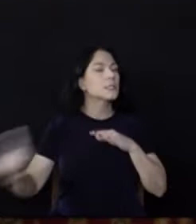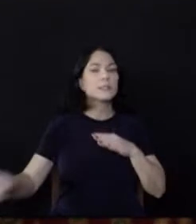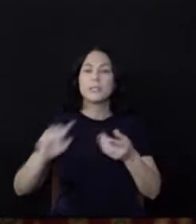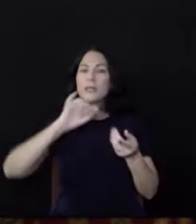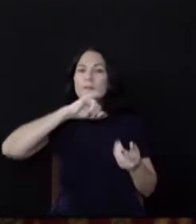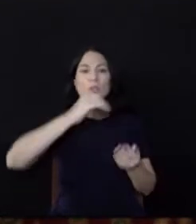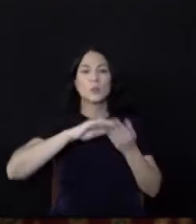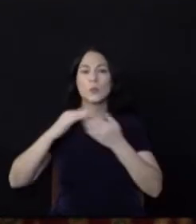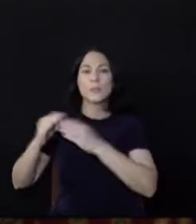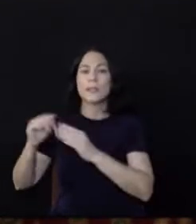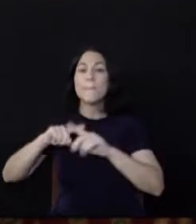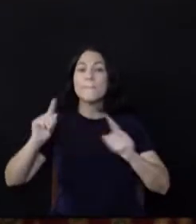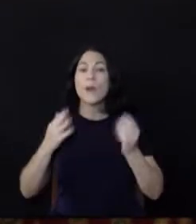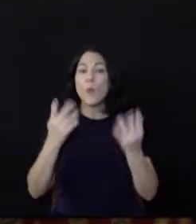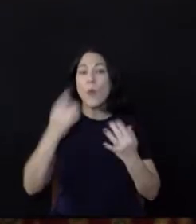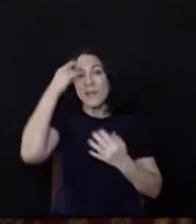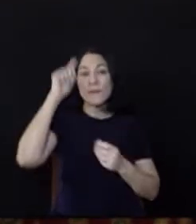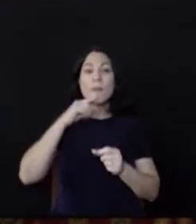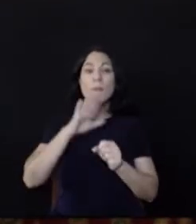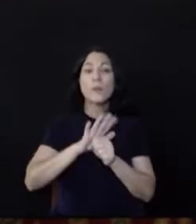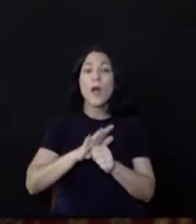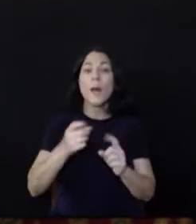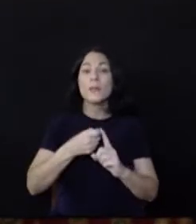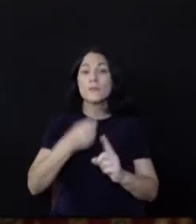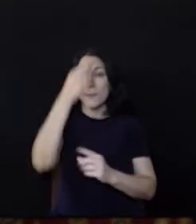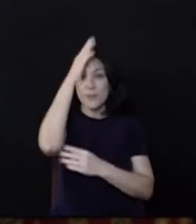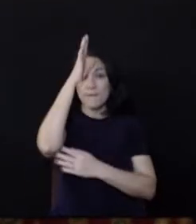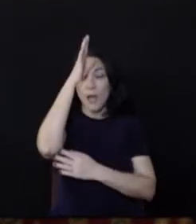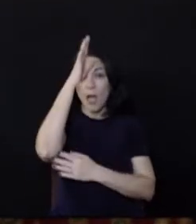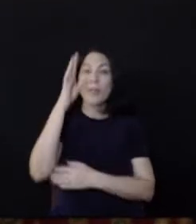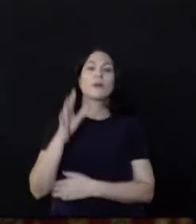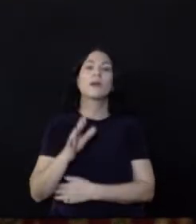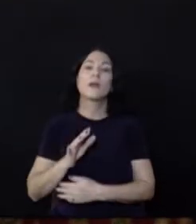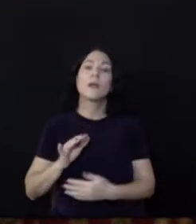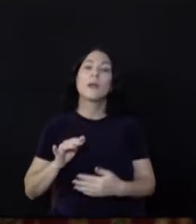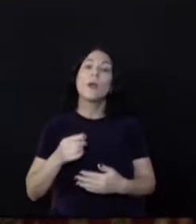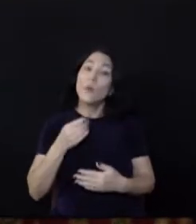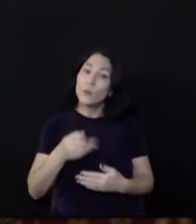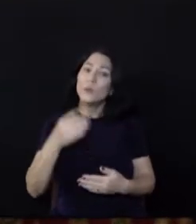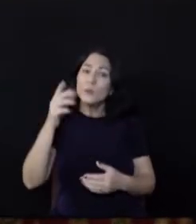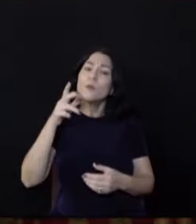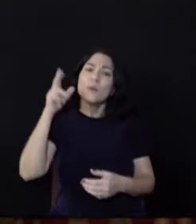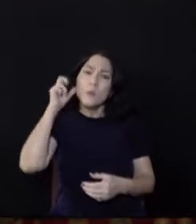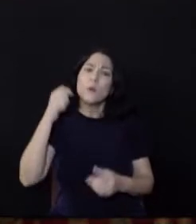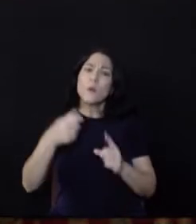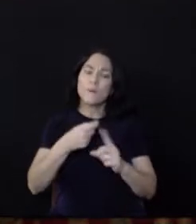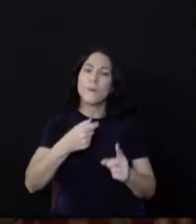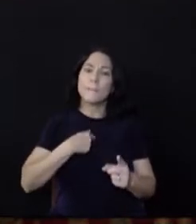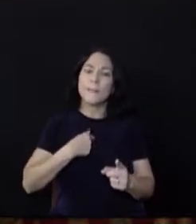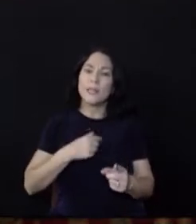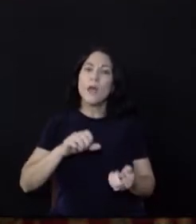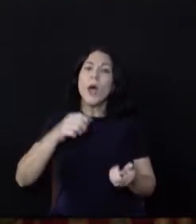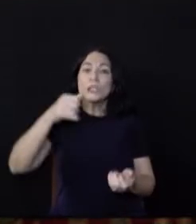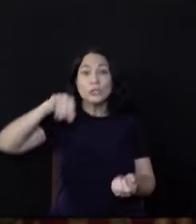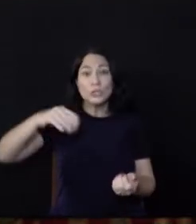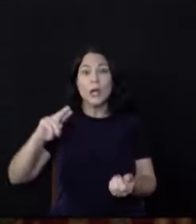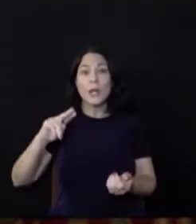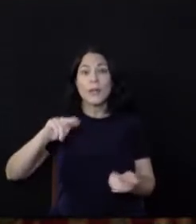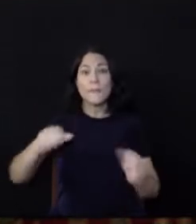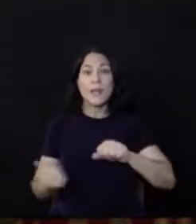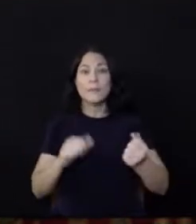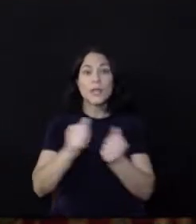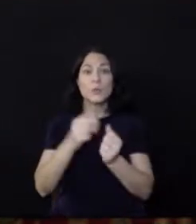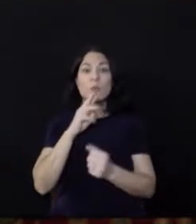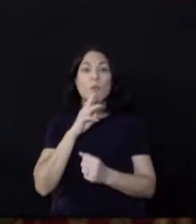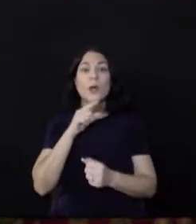wait for the promise of the Father, which, he said, you heard from me. For John baptized with water, but